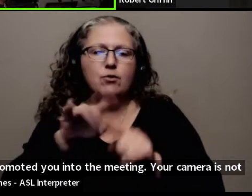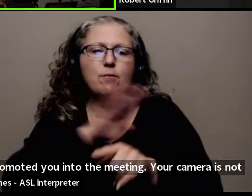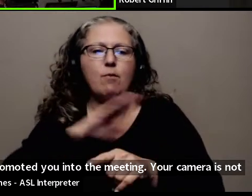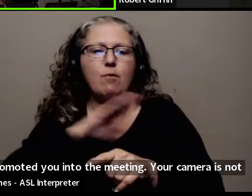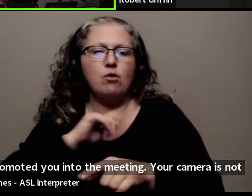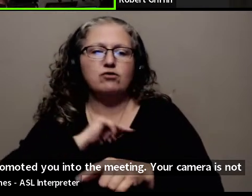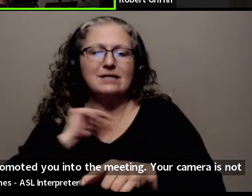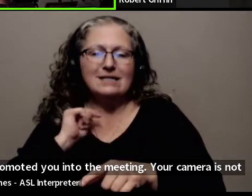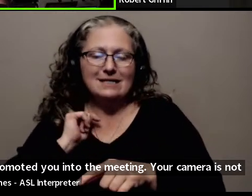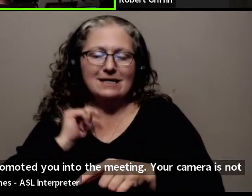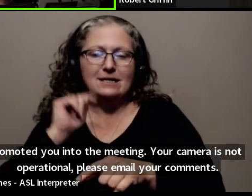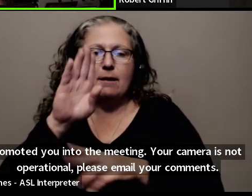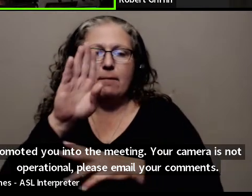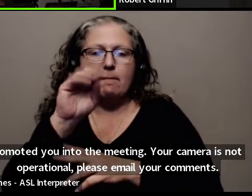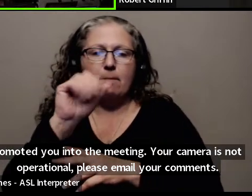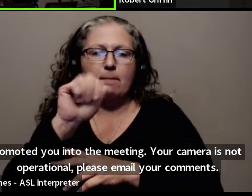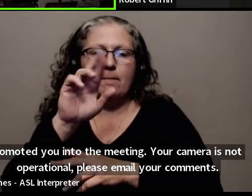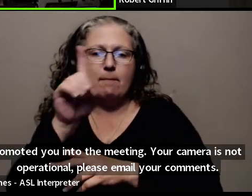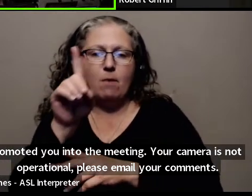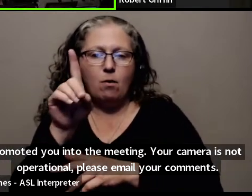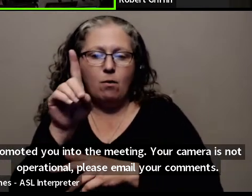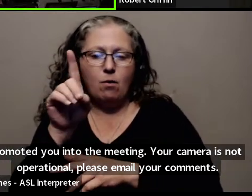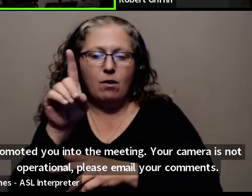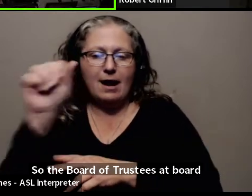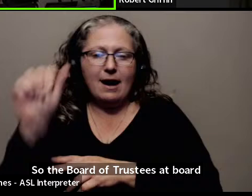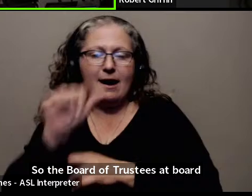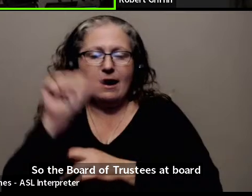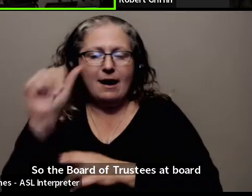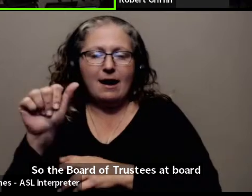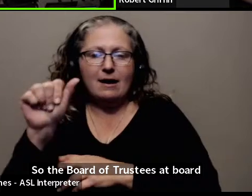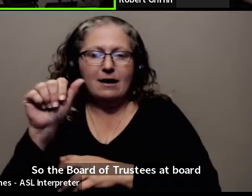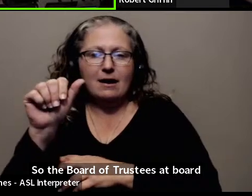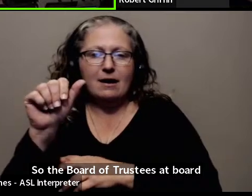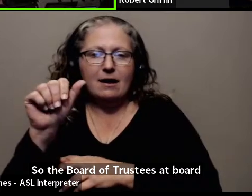at board, BOARD, at